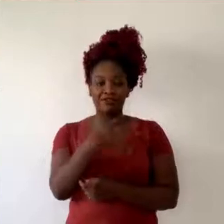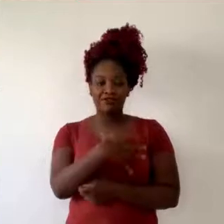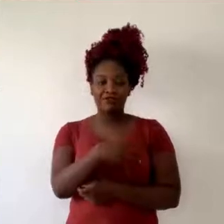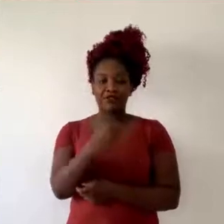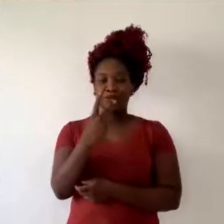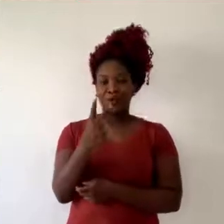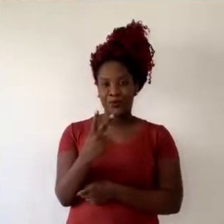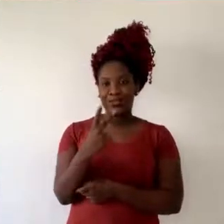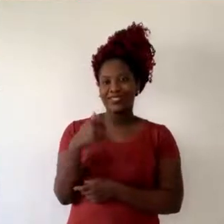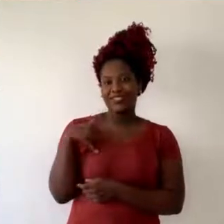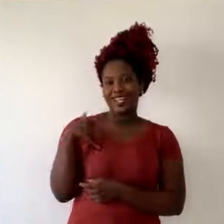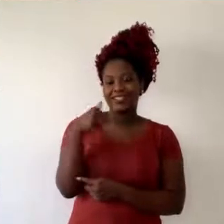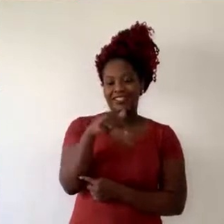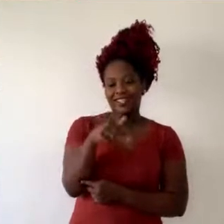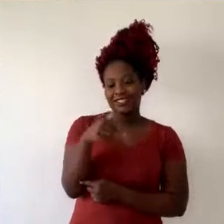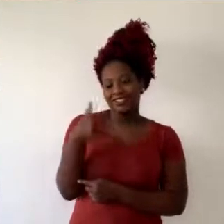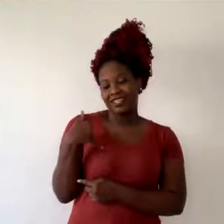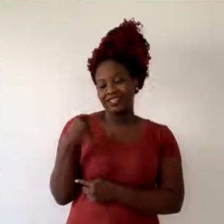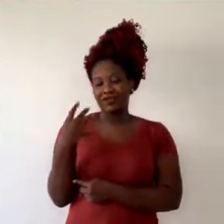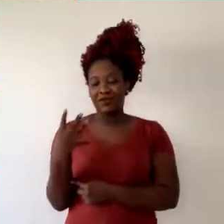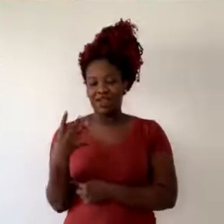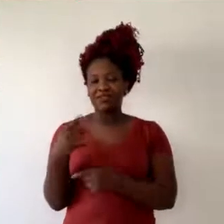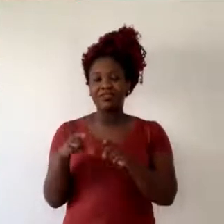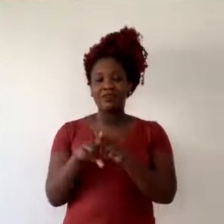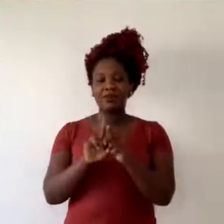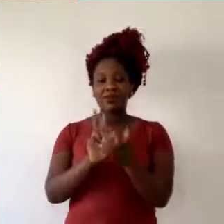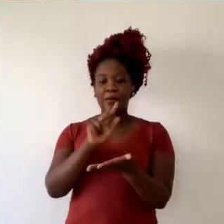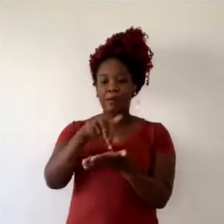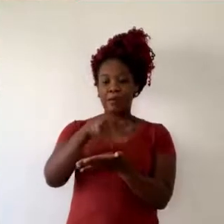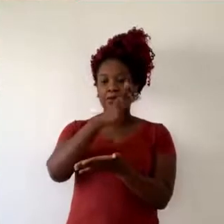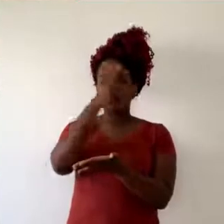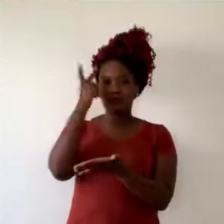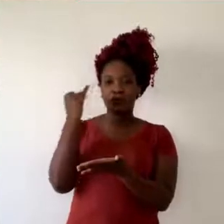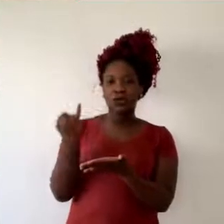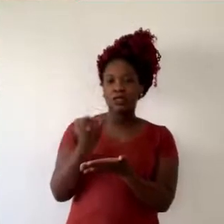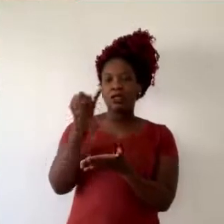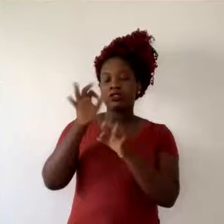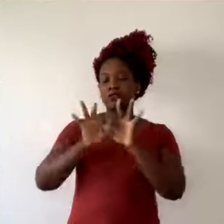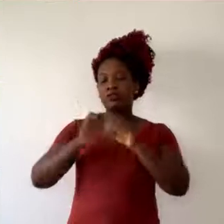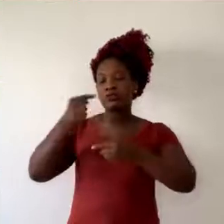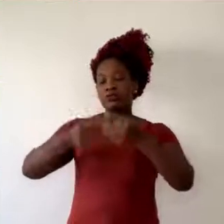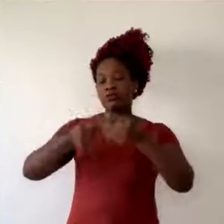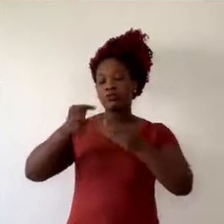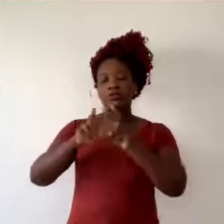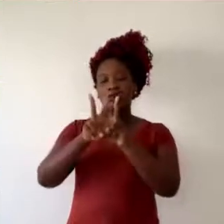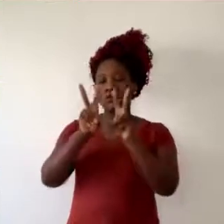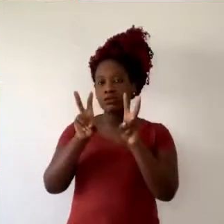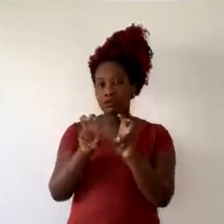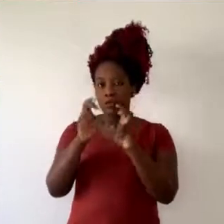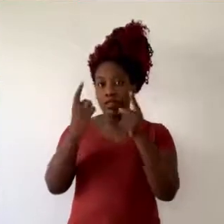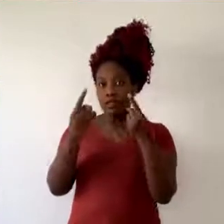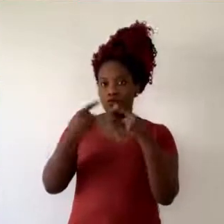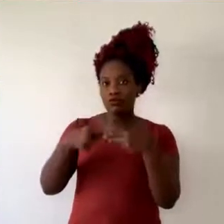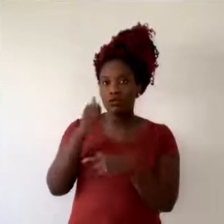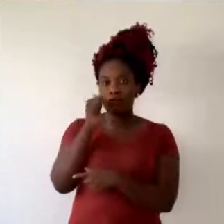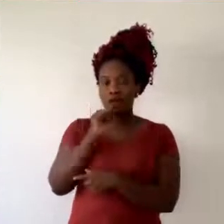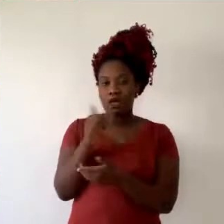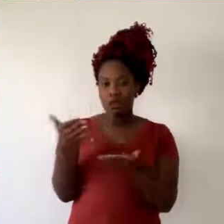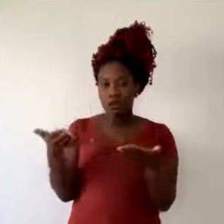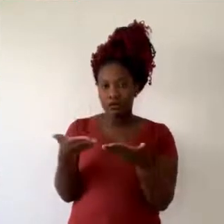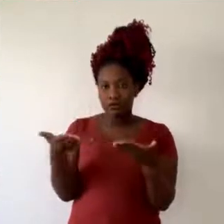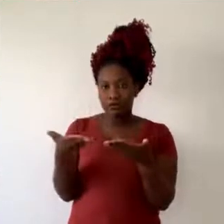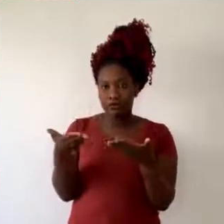sectors. She's the mother of Mudrick and McKinney, and she's an important voice in issues related to